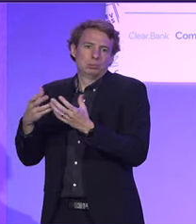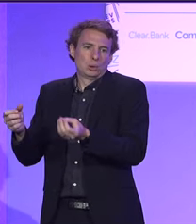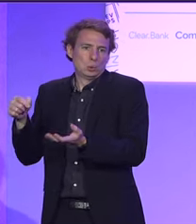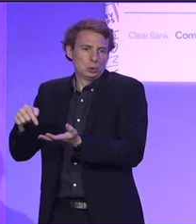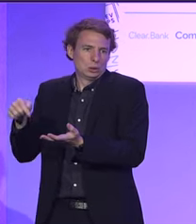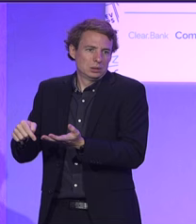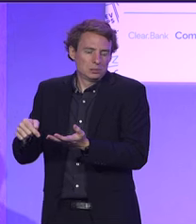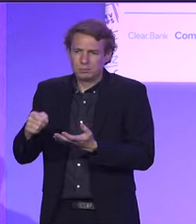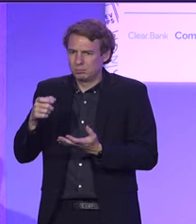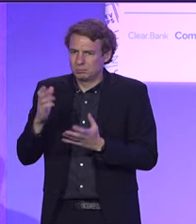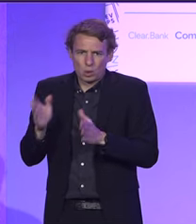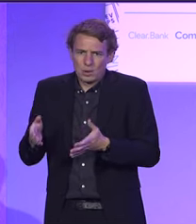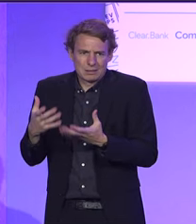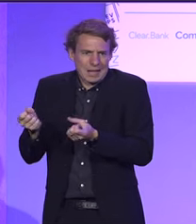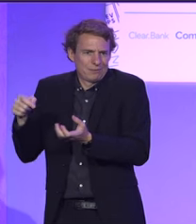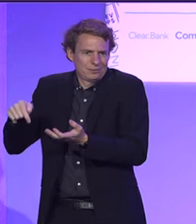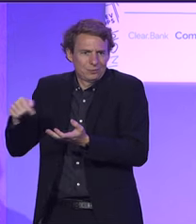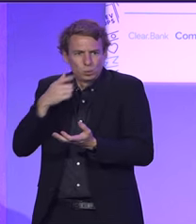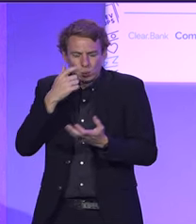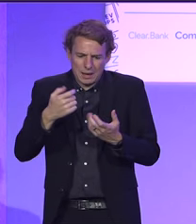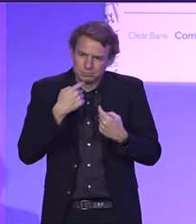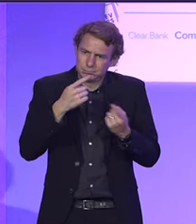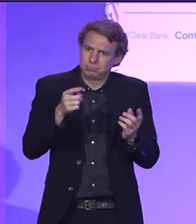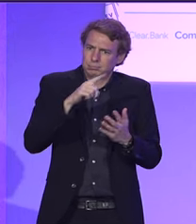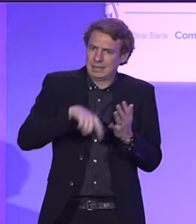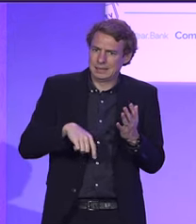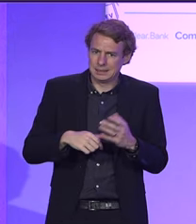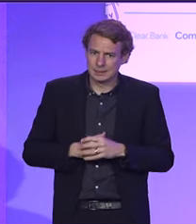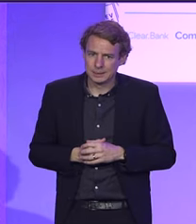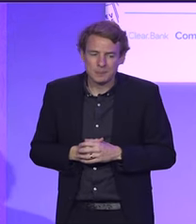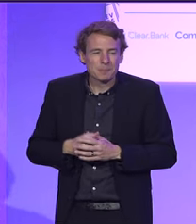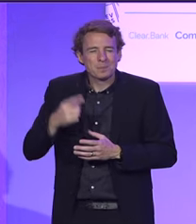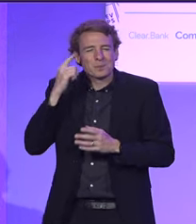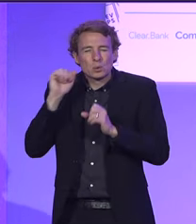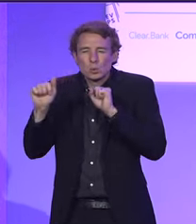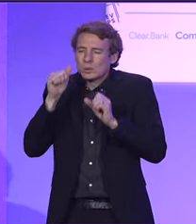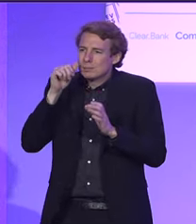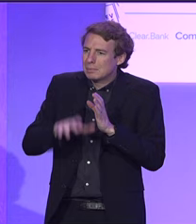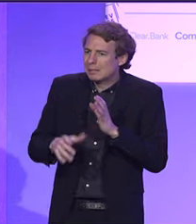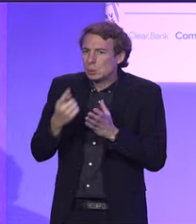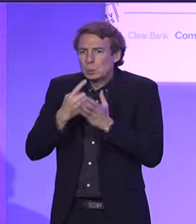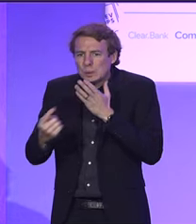that with the community. Think about what experiences you have that are unique and interesting and share them.